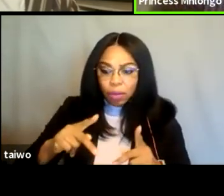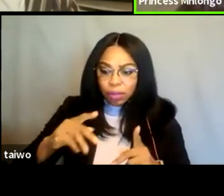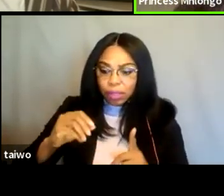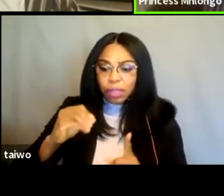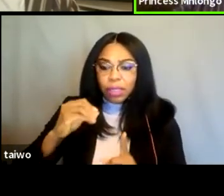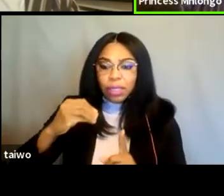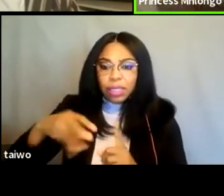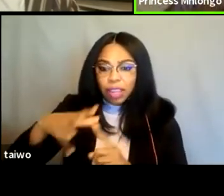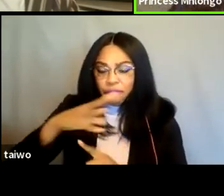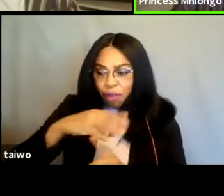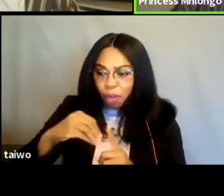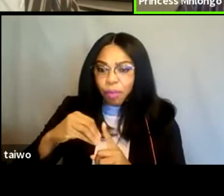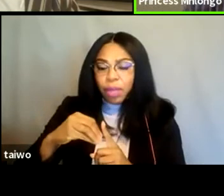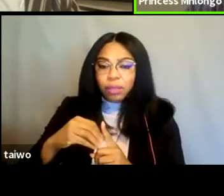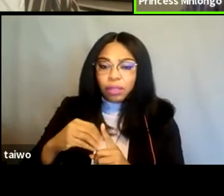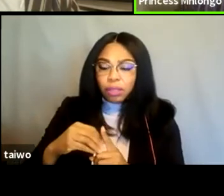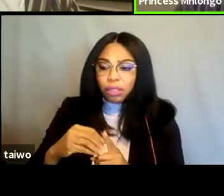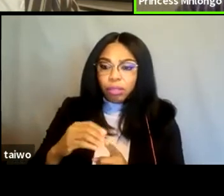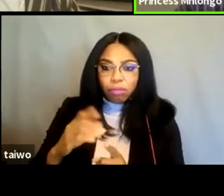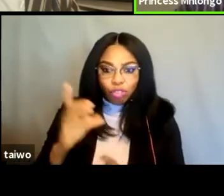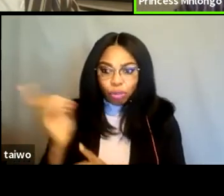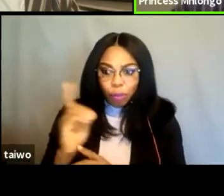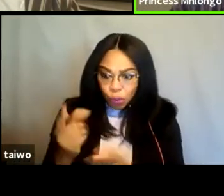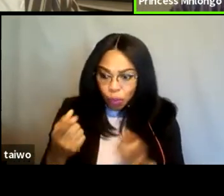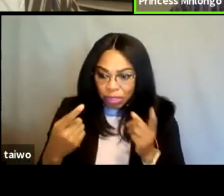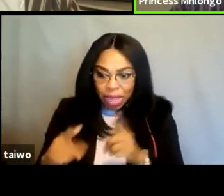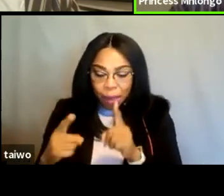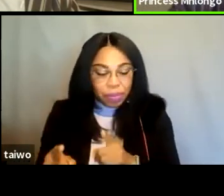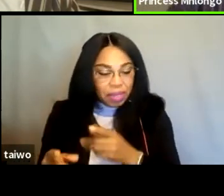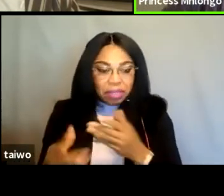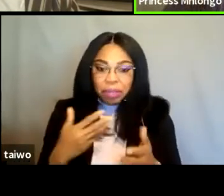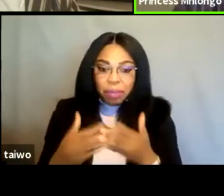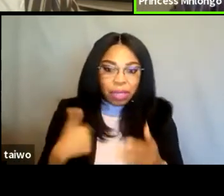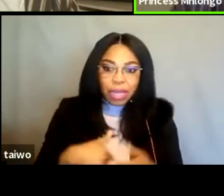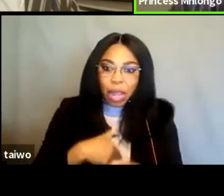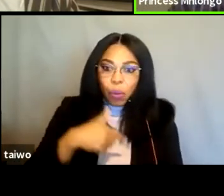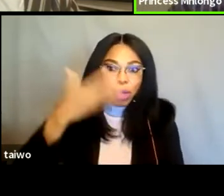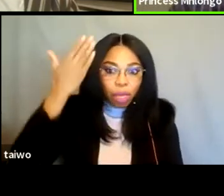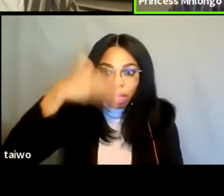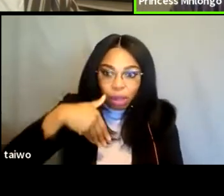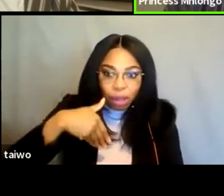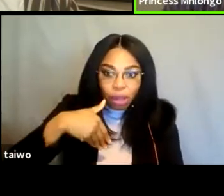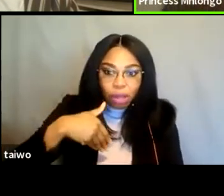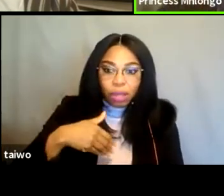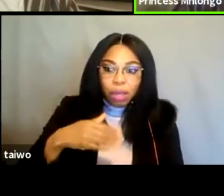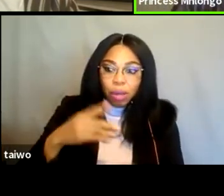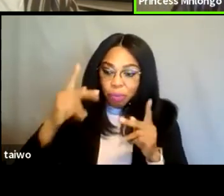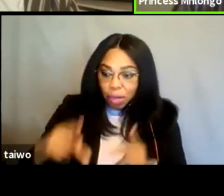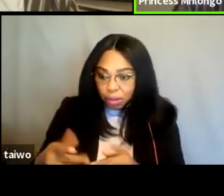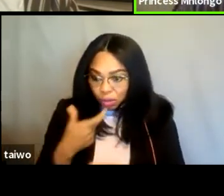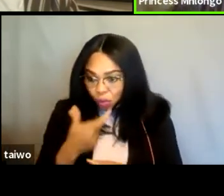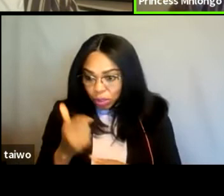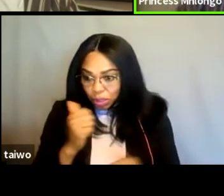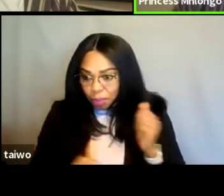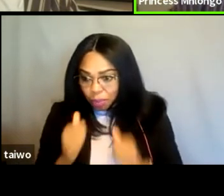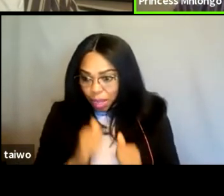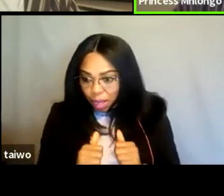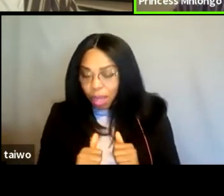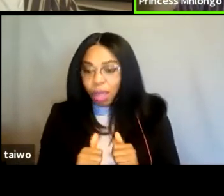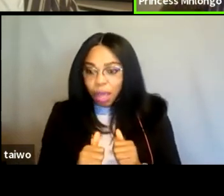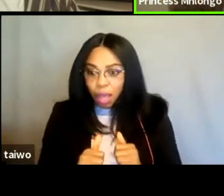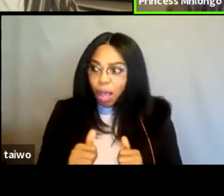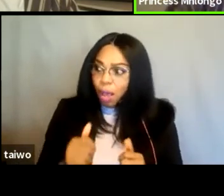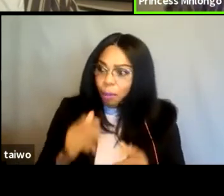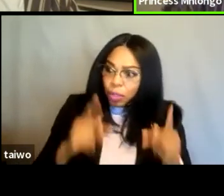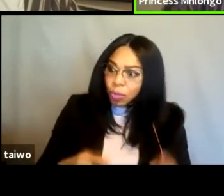where dramaturgy was taking place, even though we weren't aware. After someone watches a play, you know, someone is like,